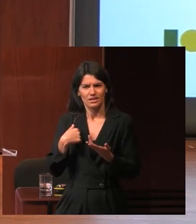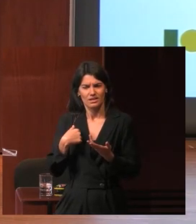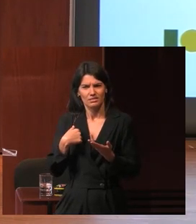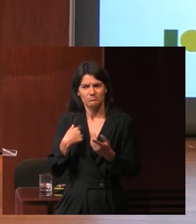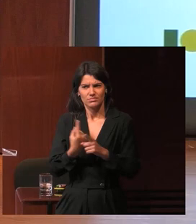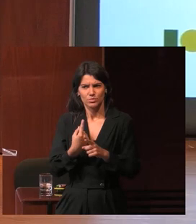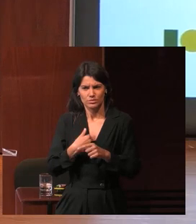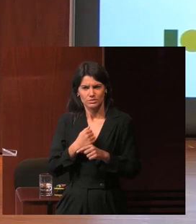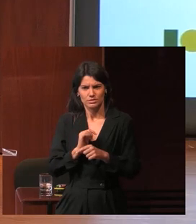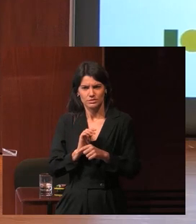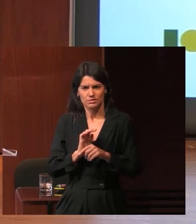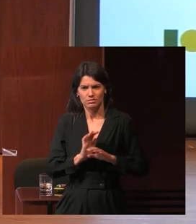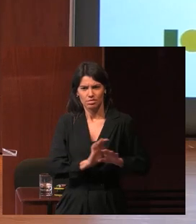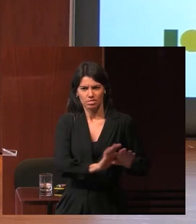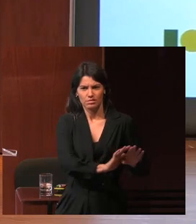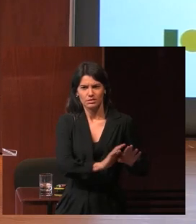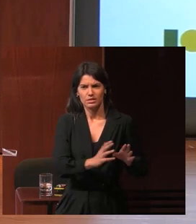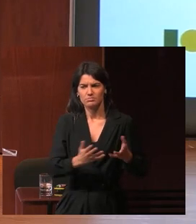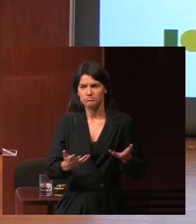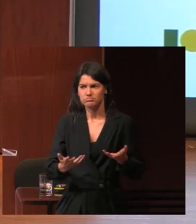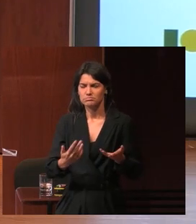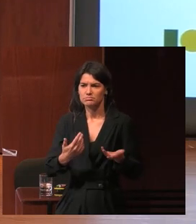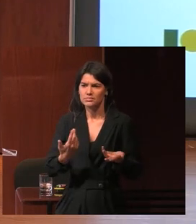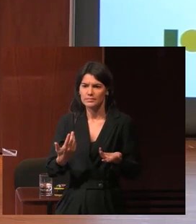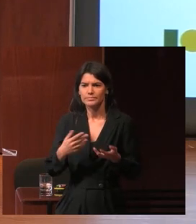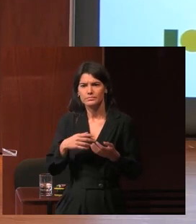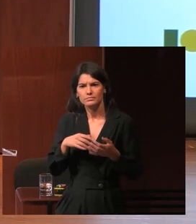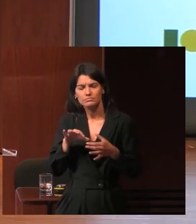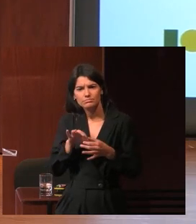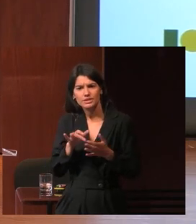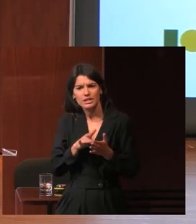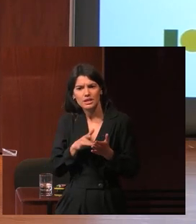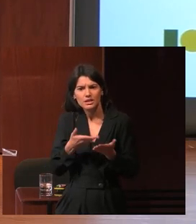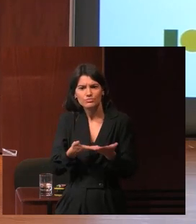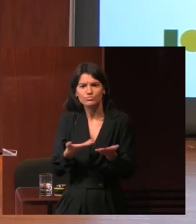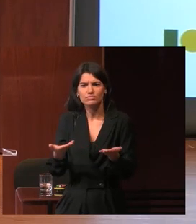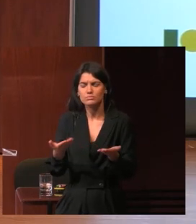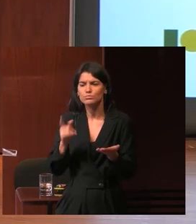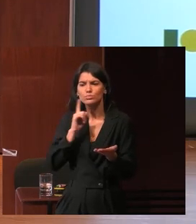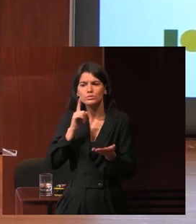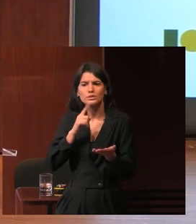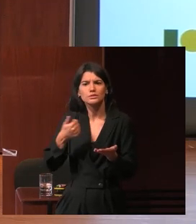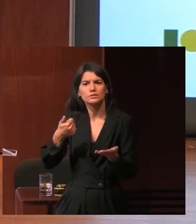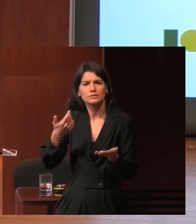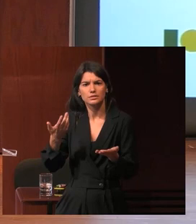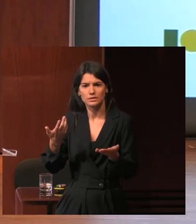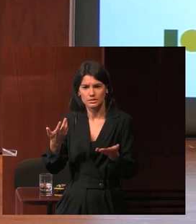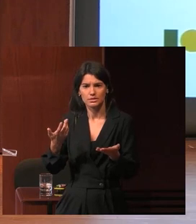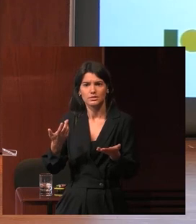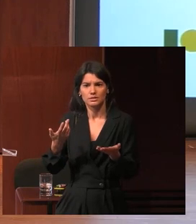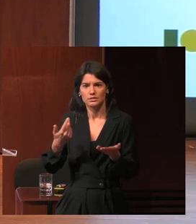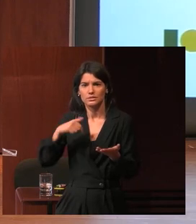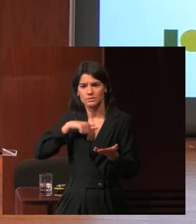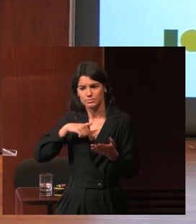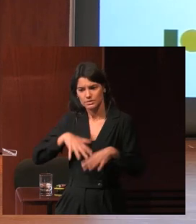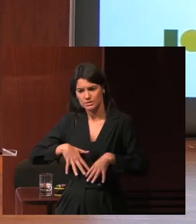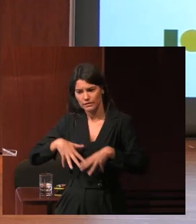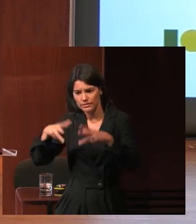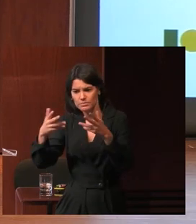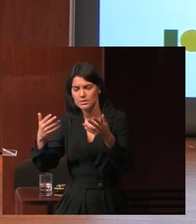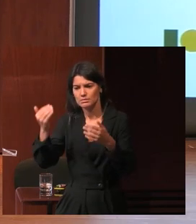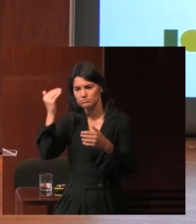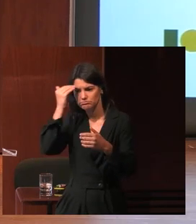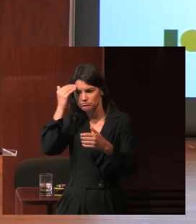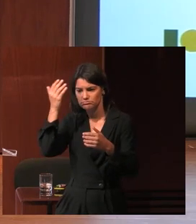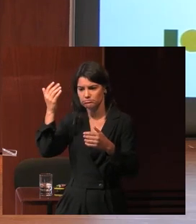have towards the books that are really so important for our development, for our ideas, for our way to